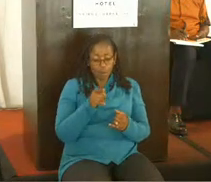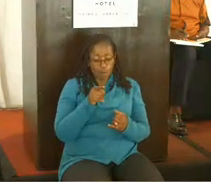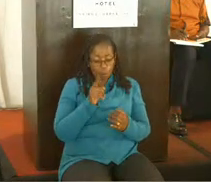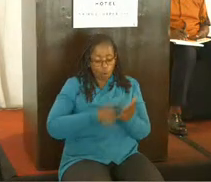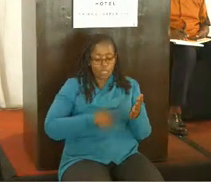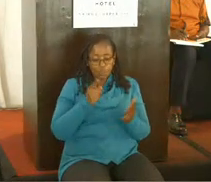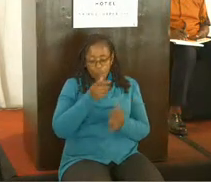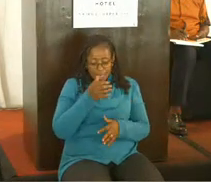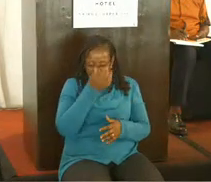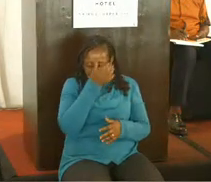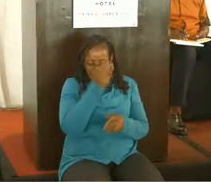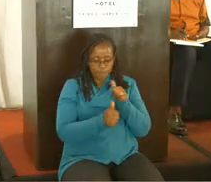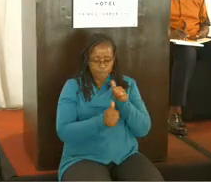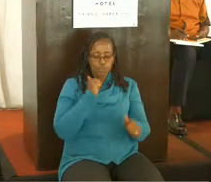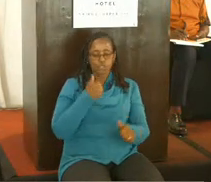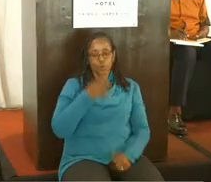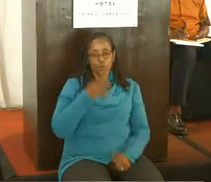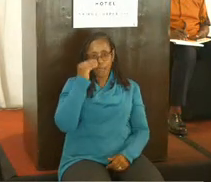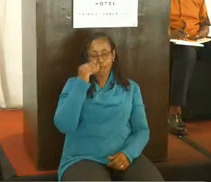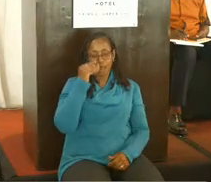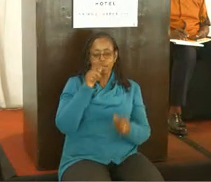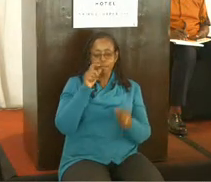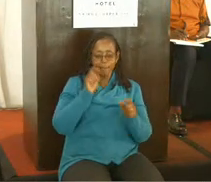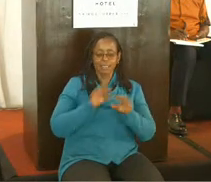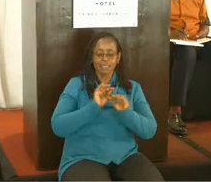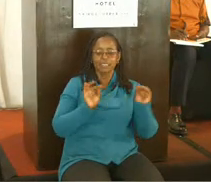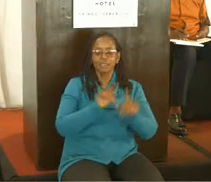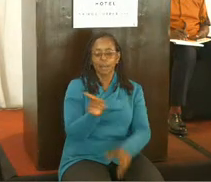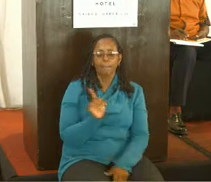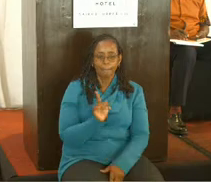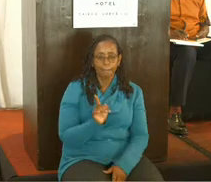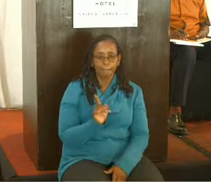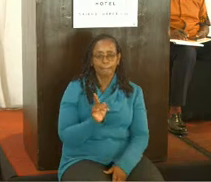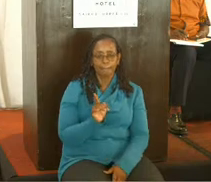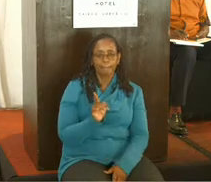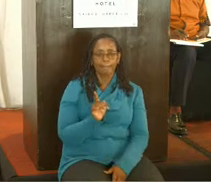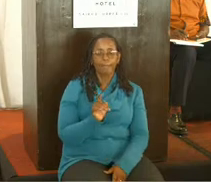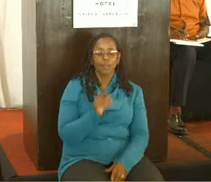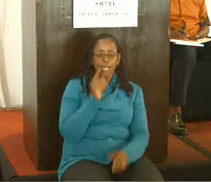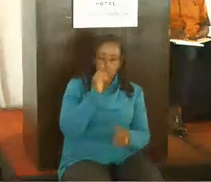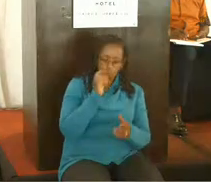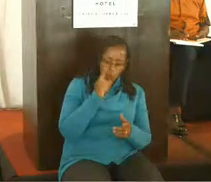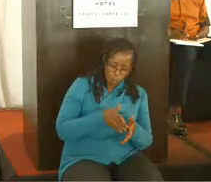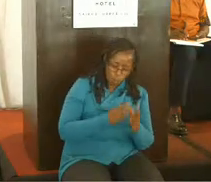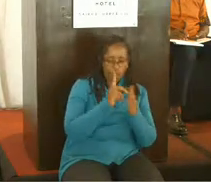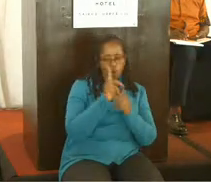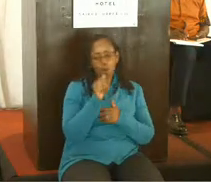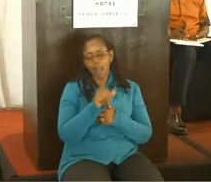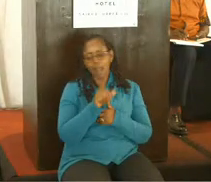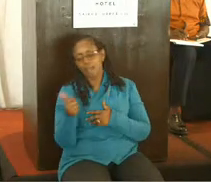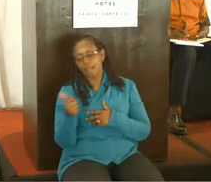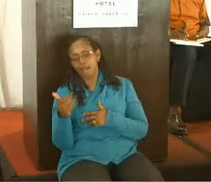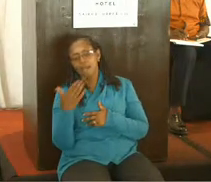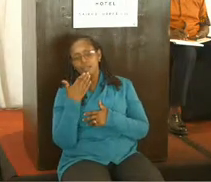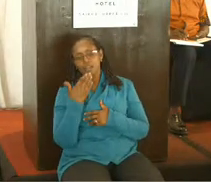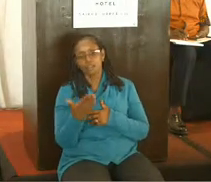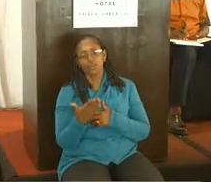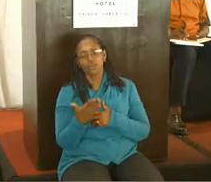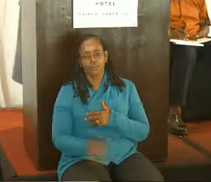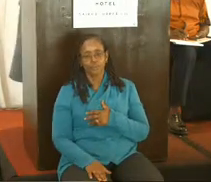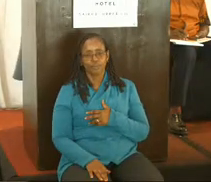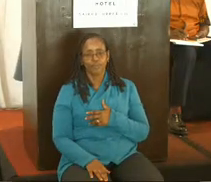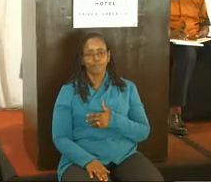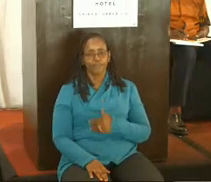to learn we shall teach it to them when we or another thank you that's what I love